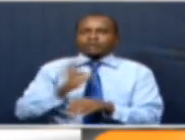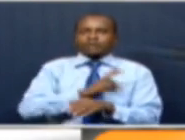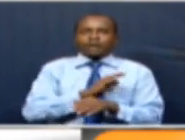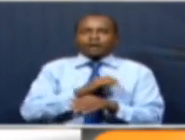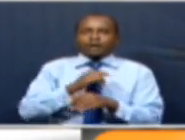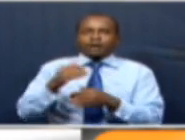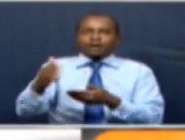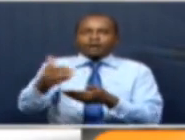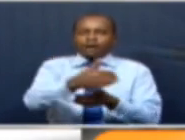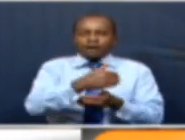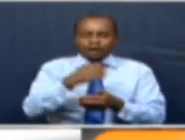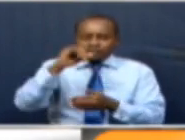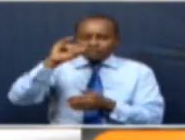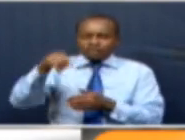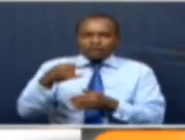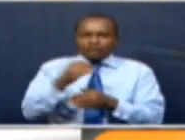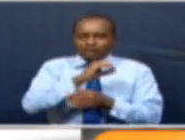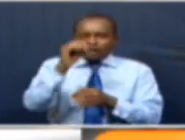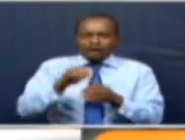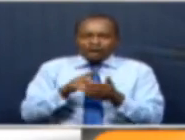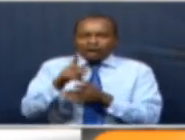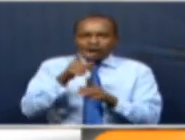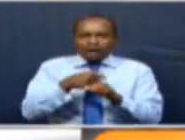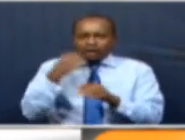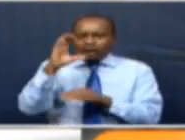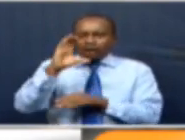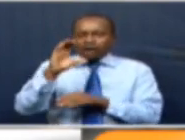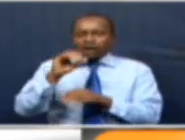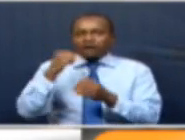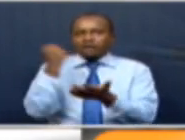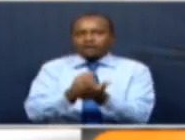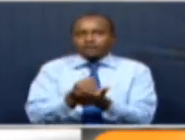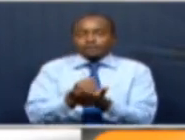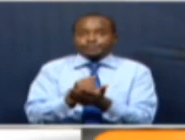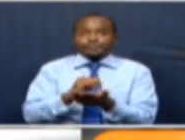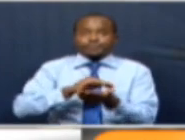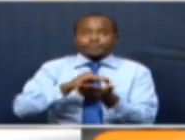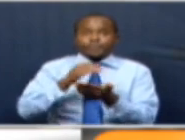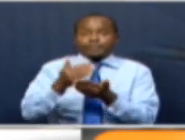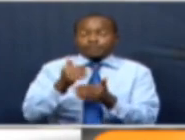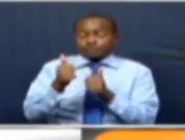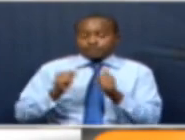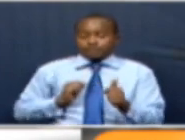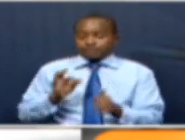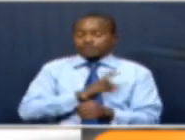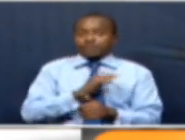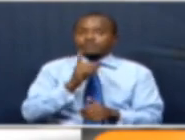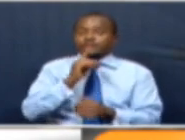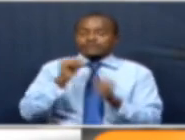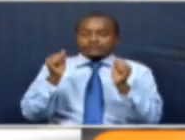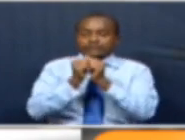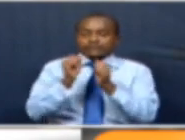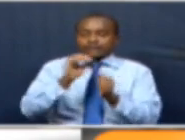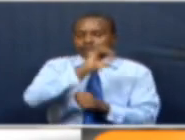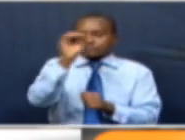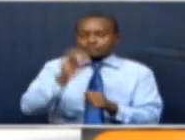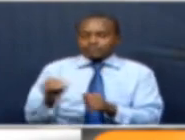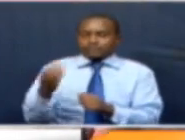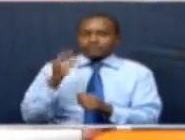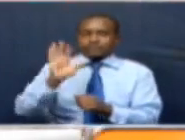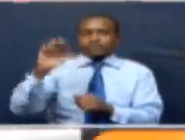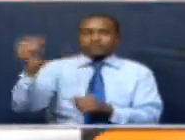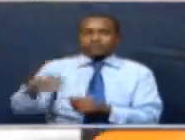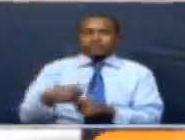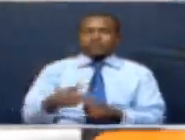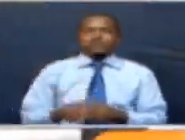their January percentage payment from the cash office, an amount employees say is only 10% of their salary.